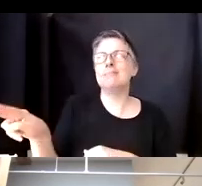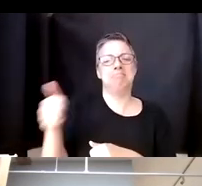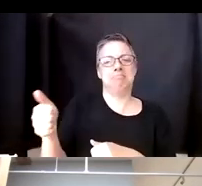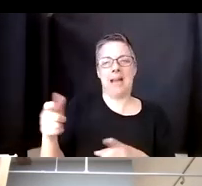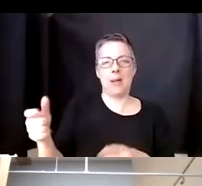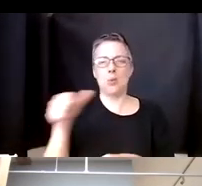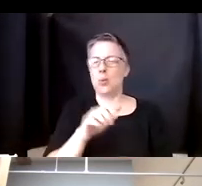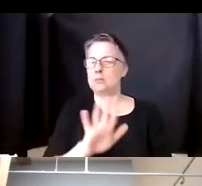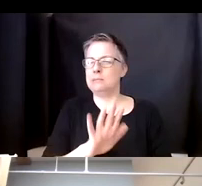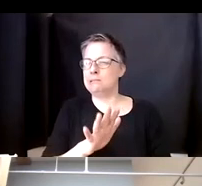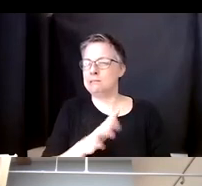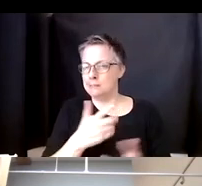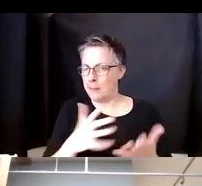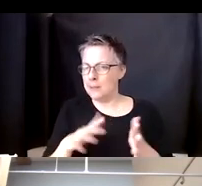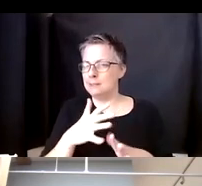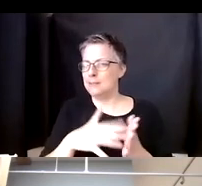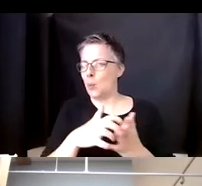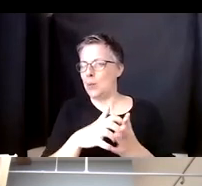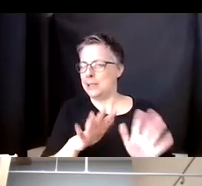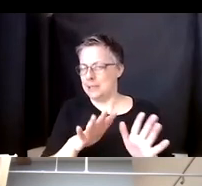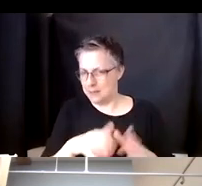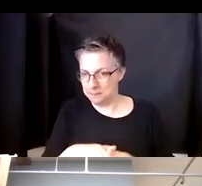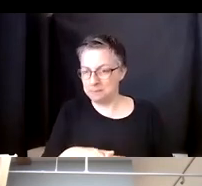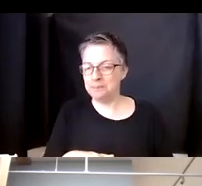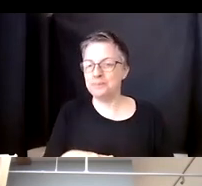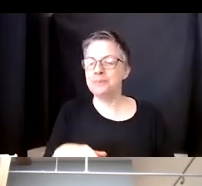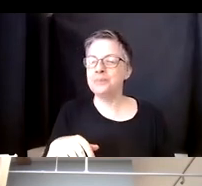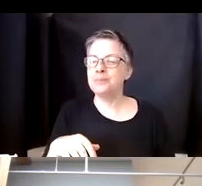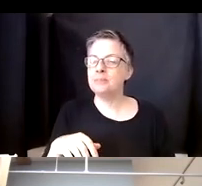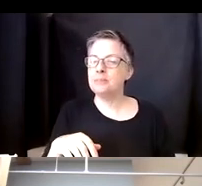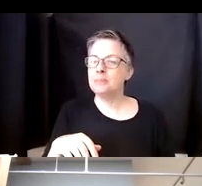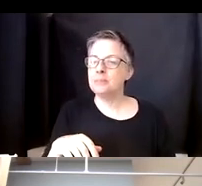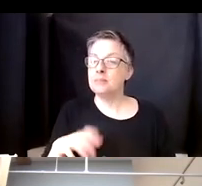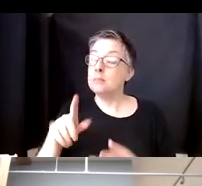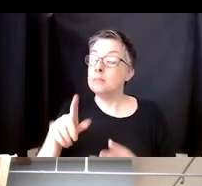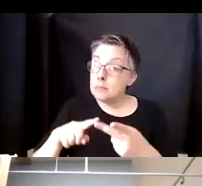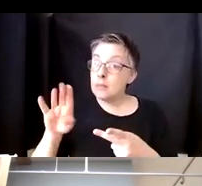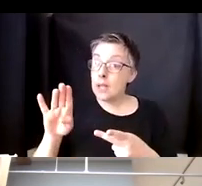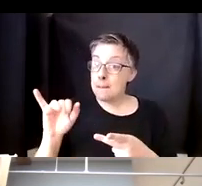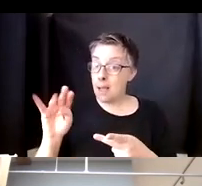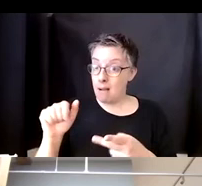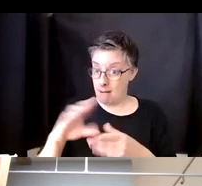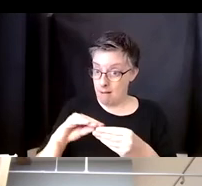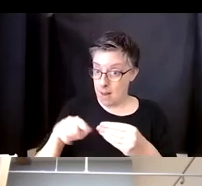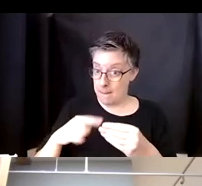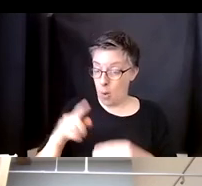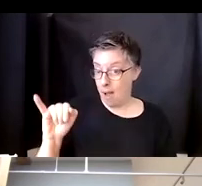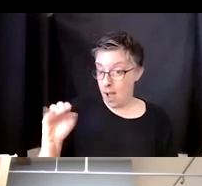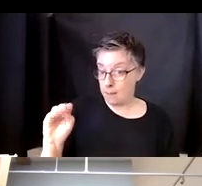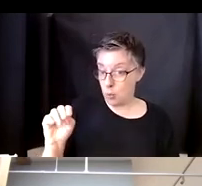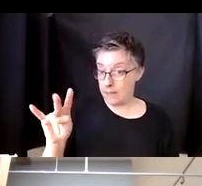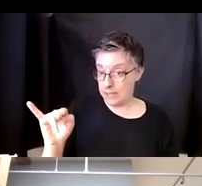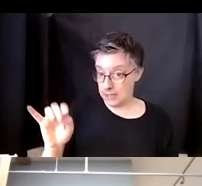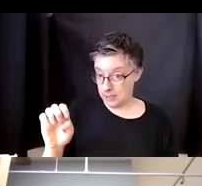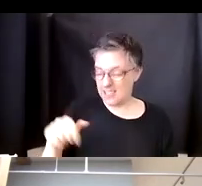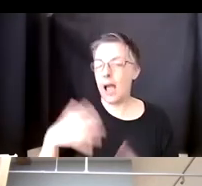maybe a little bit shaky on the topic. To Bianca's point about iMovie, I